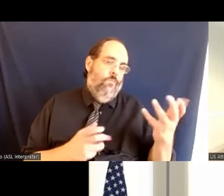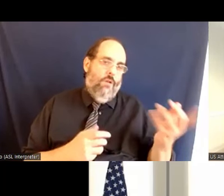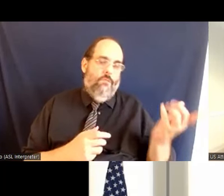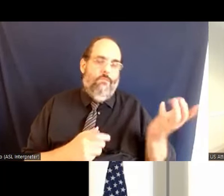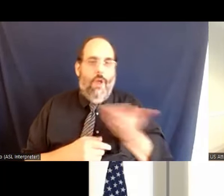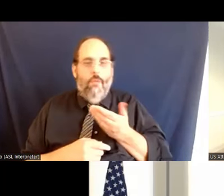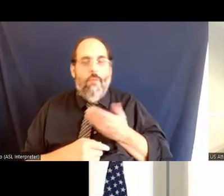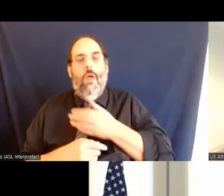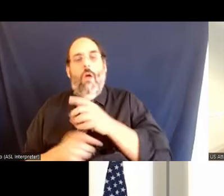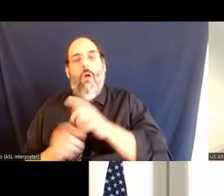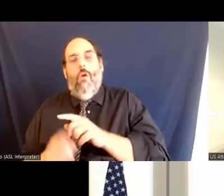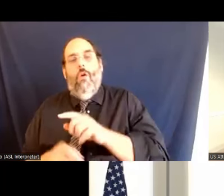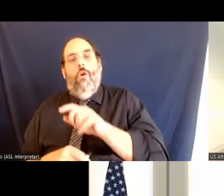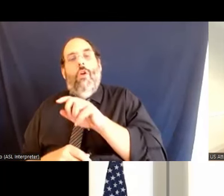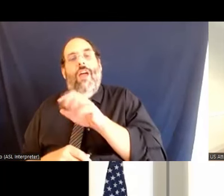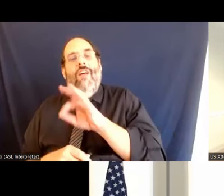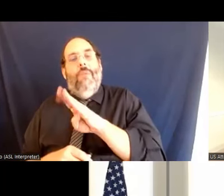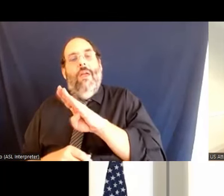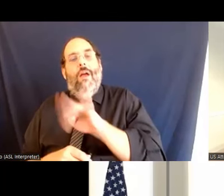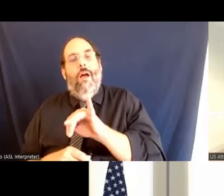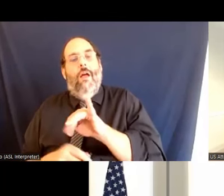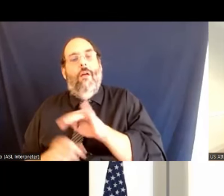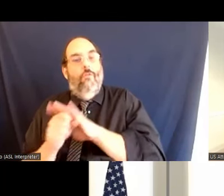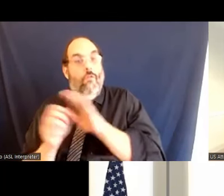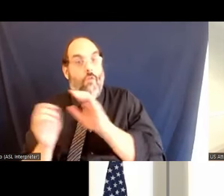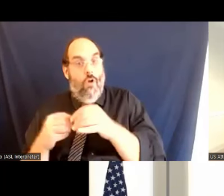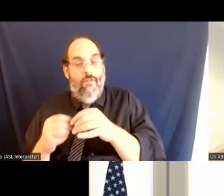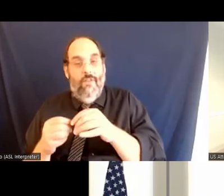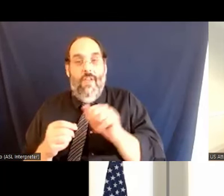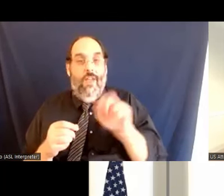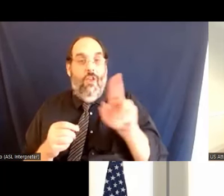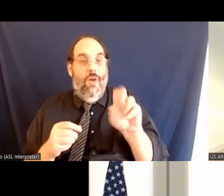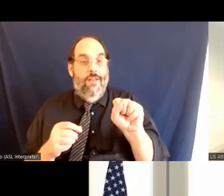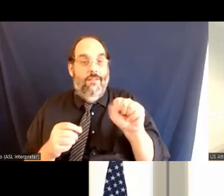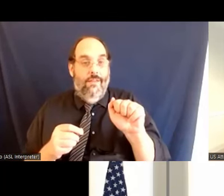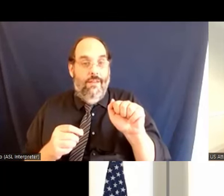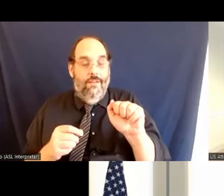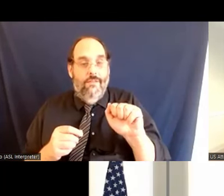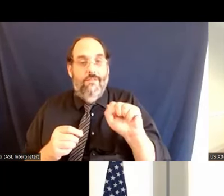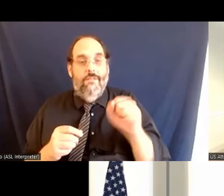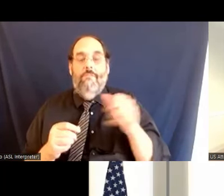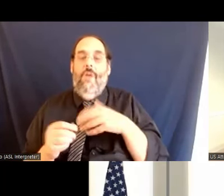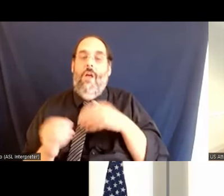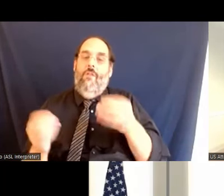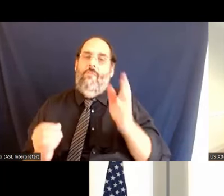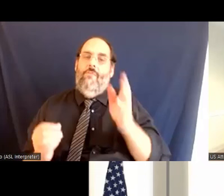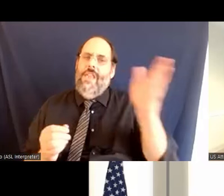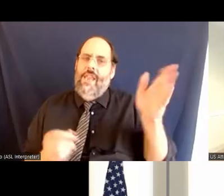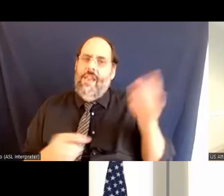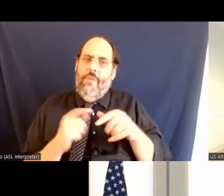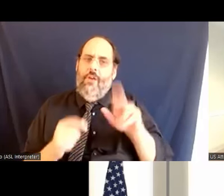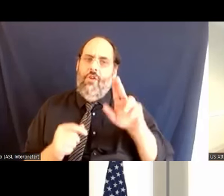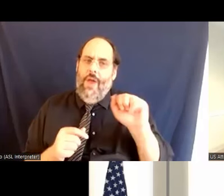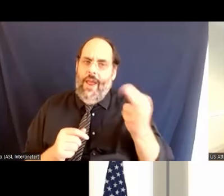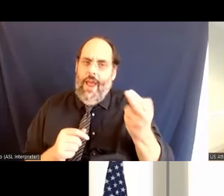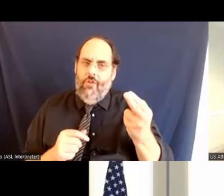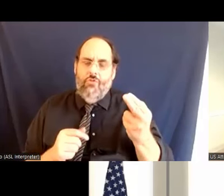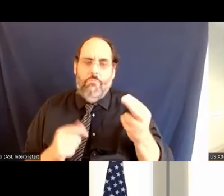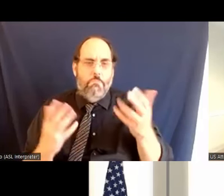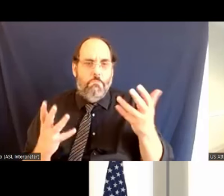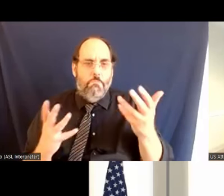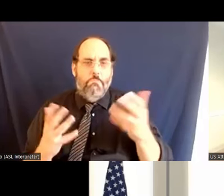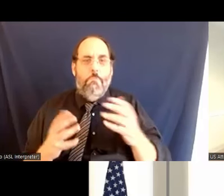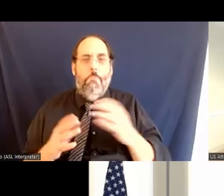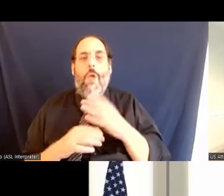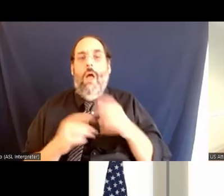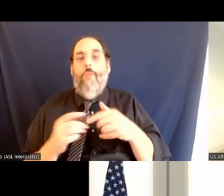Attorney General's office, AUSAs from my office presented on United Against Hate. And after